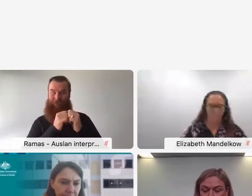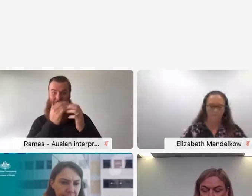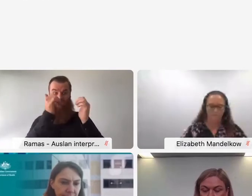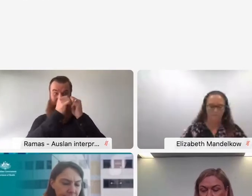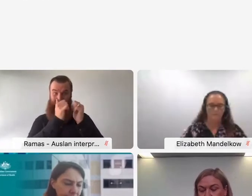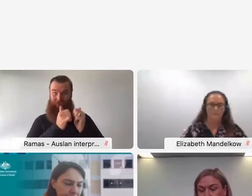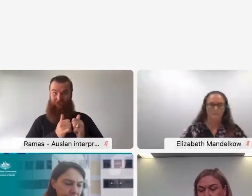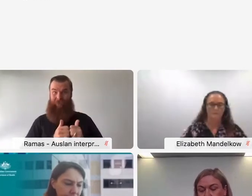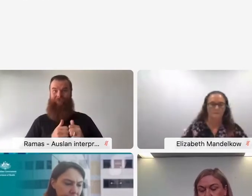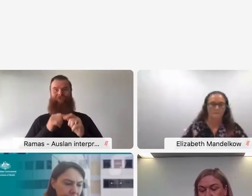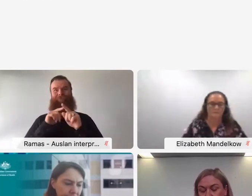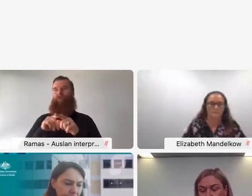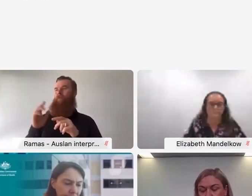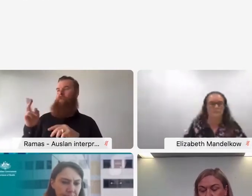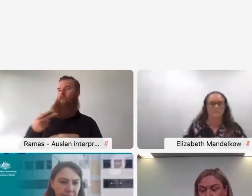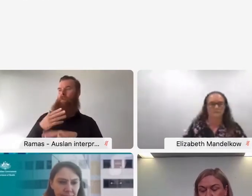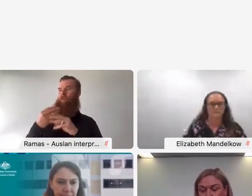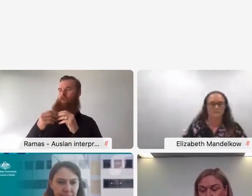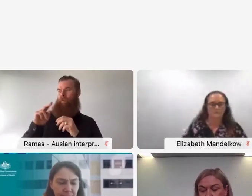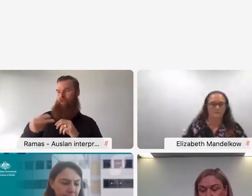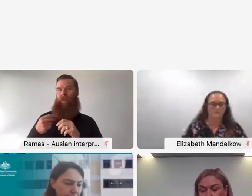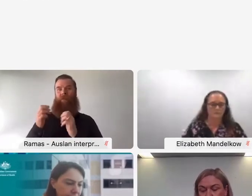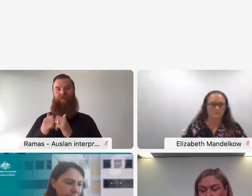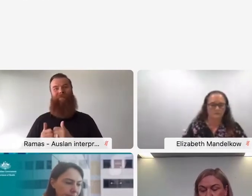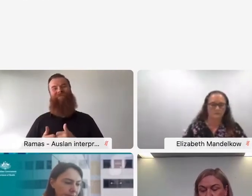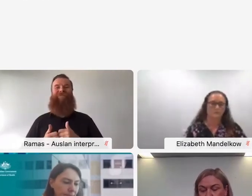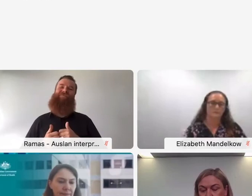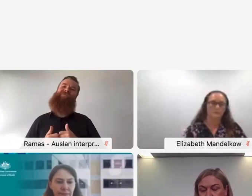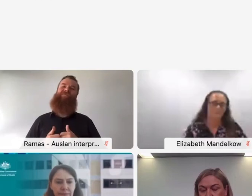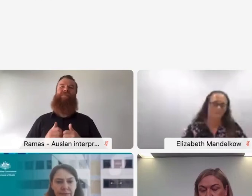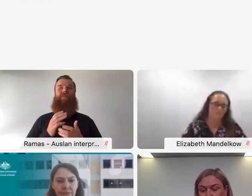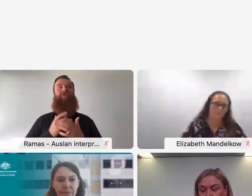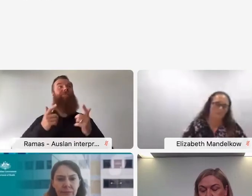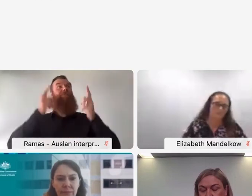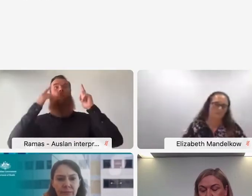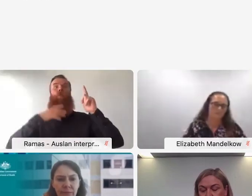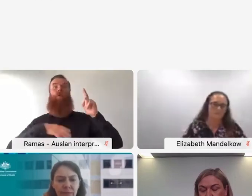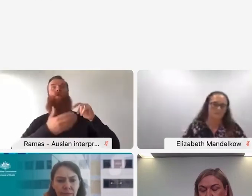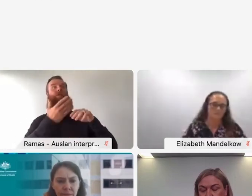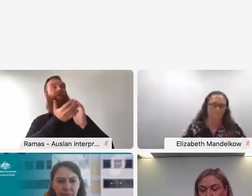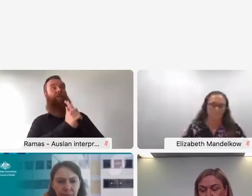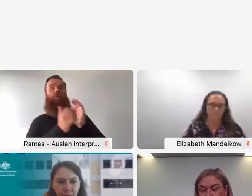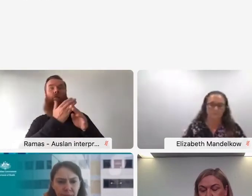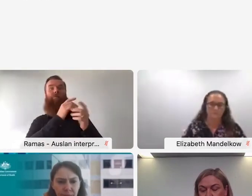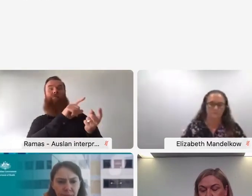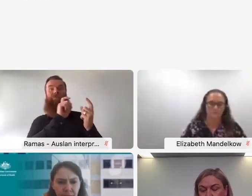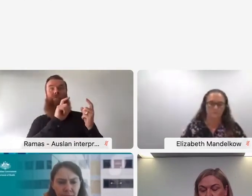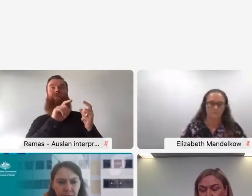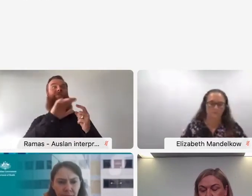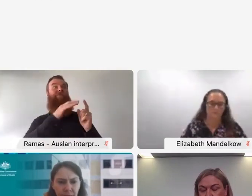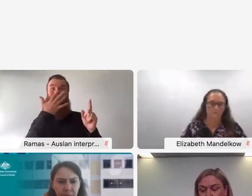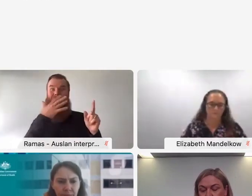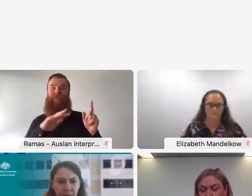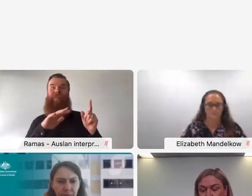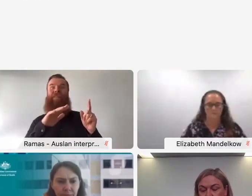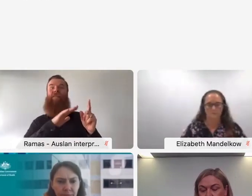agreement would be that you want to bring in skilled workers who are around 50 or 55, and that